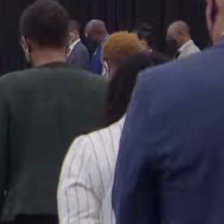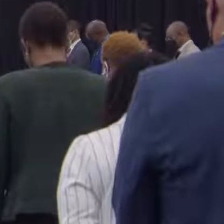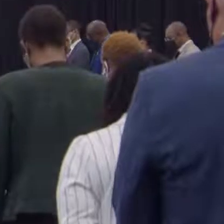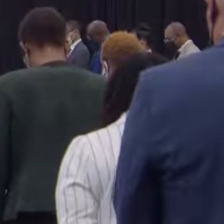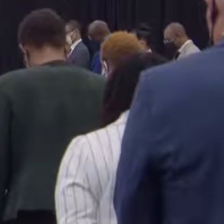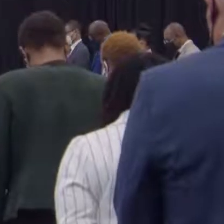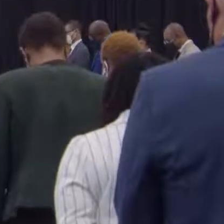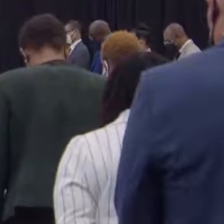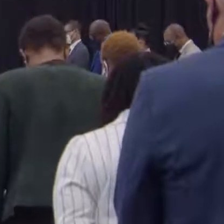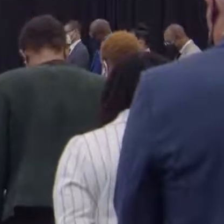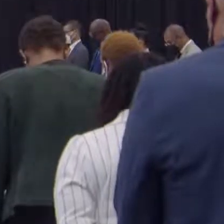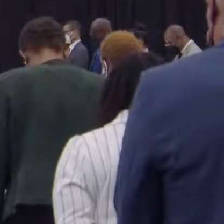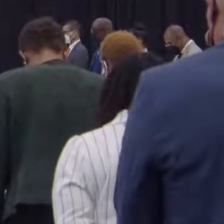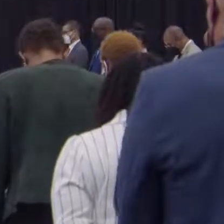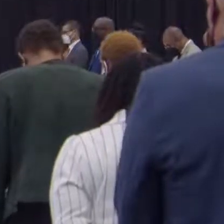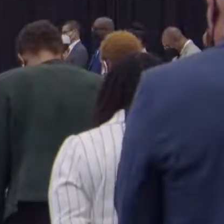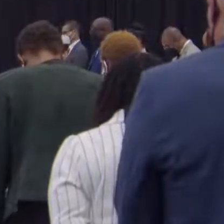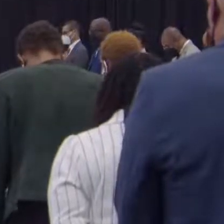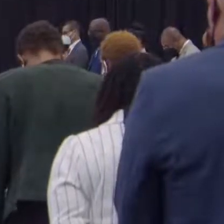Let us pray.